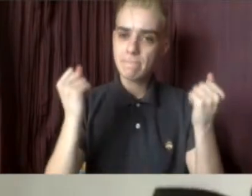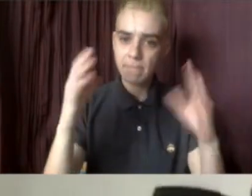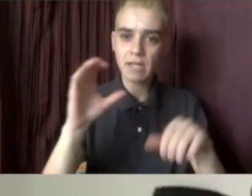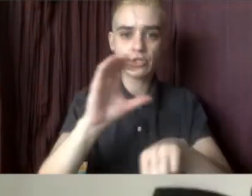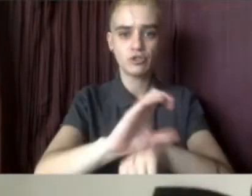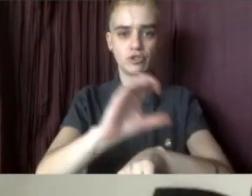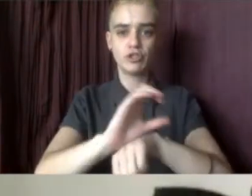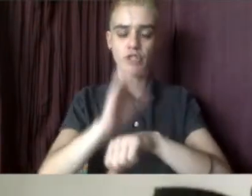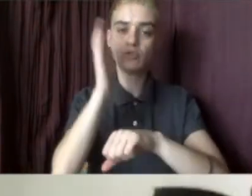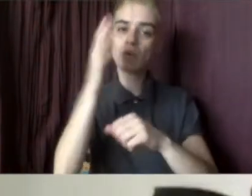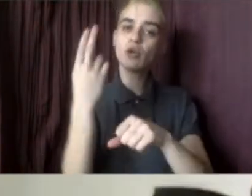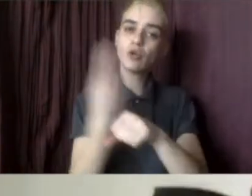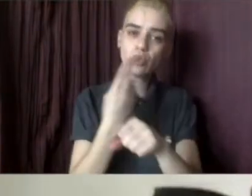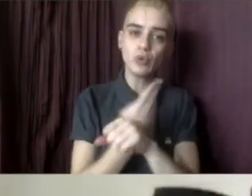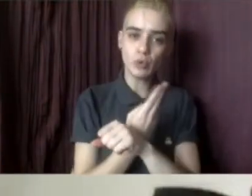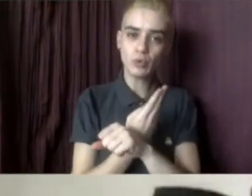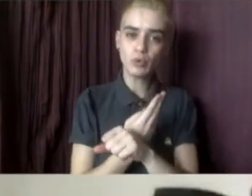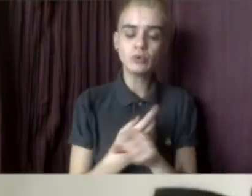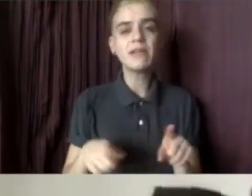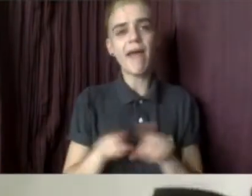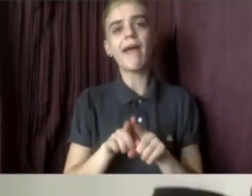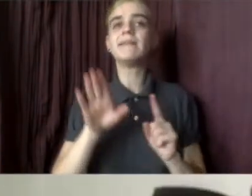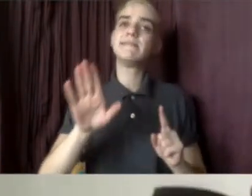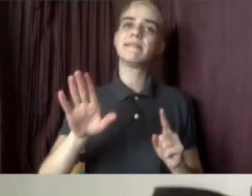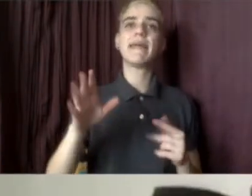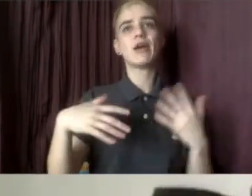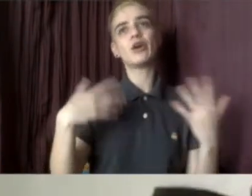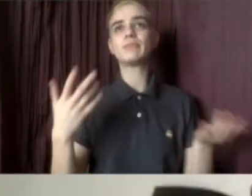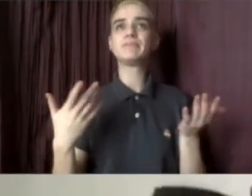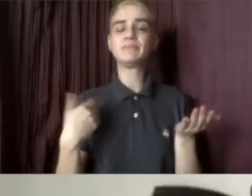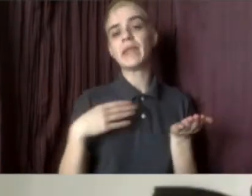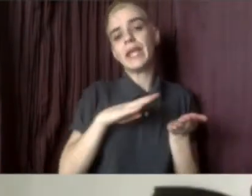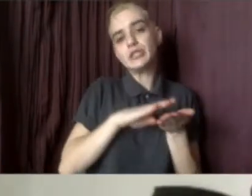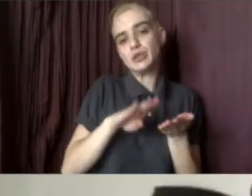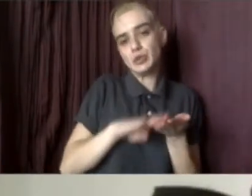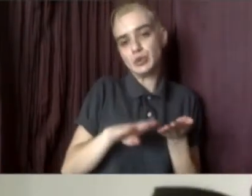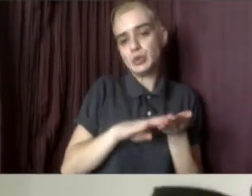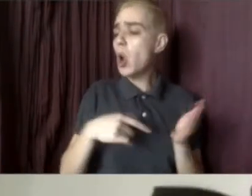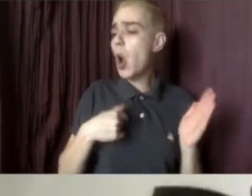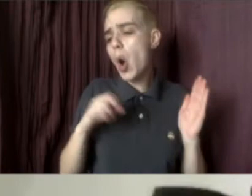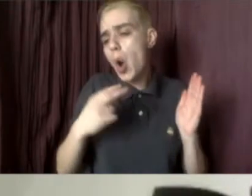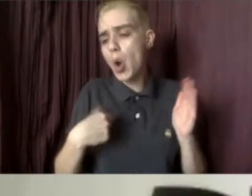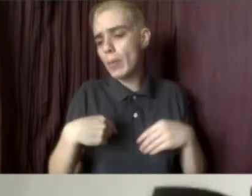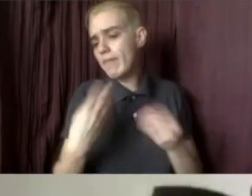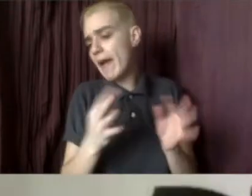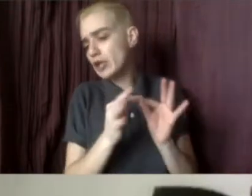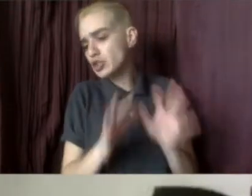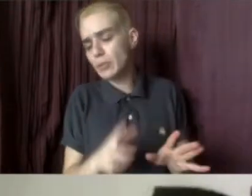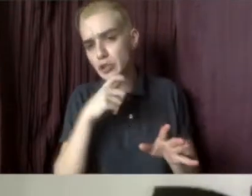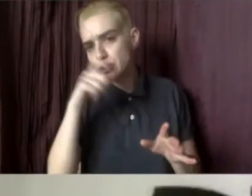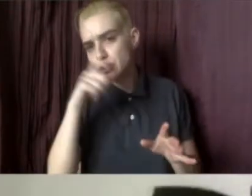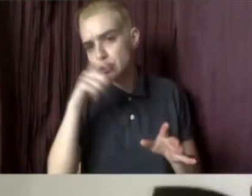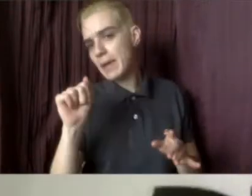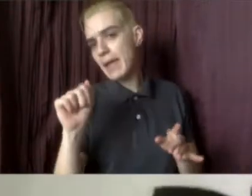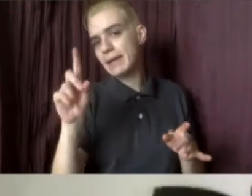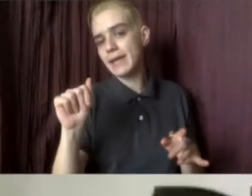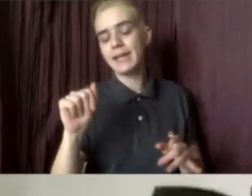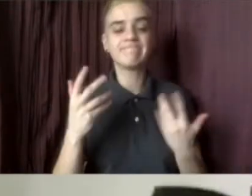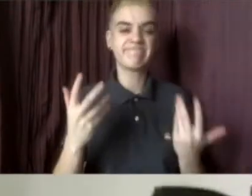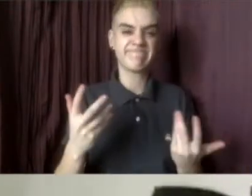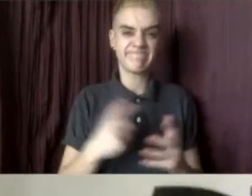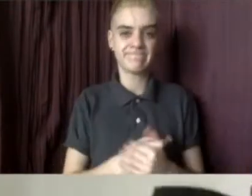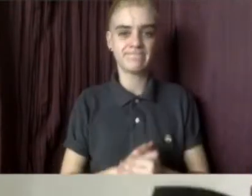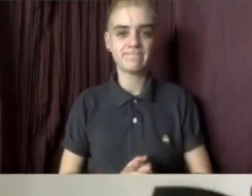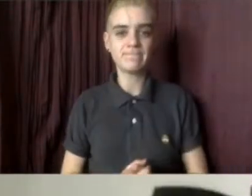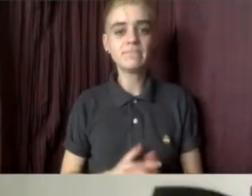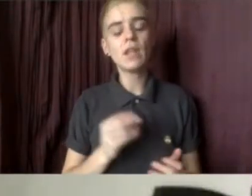remember who was in Congress in 1990, Jesse Helms, and all of right. Okay, let's remember who was there, who asked for this.